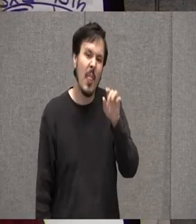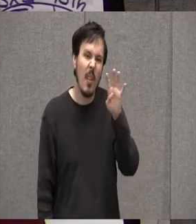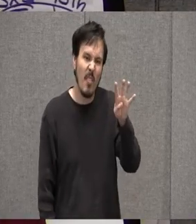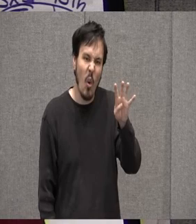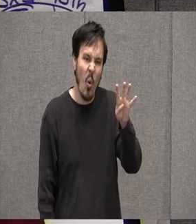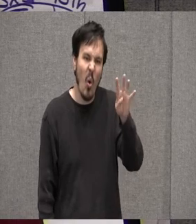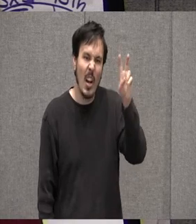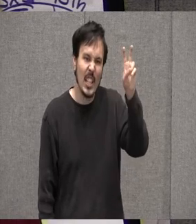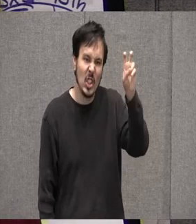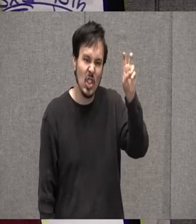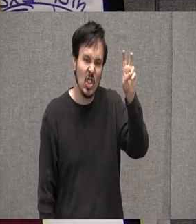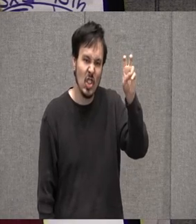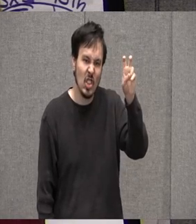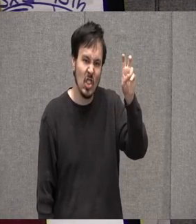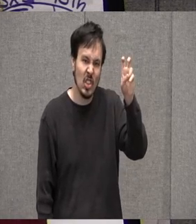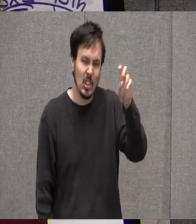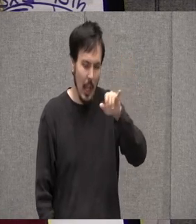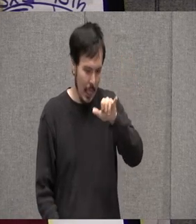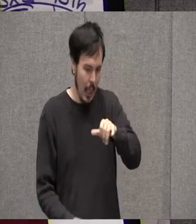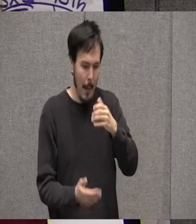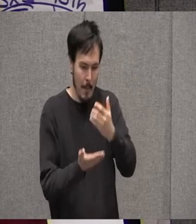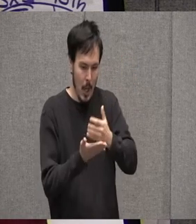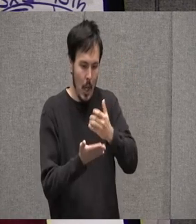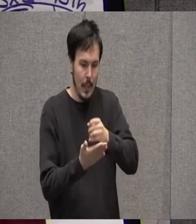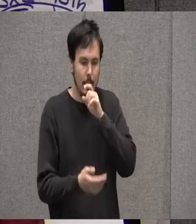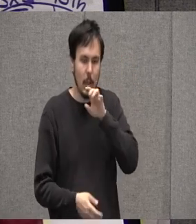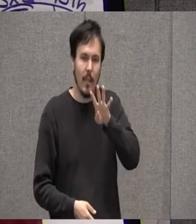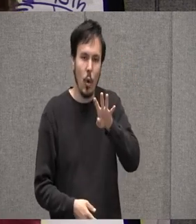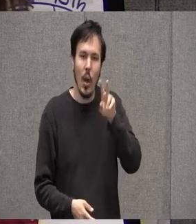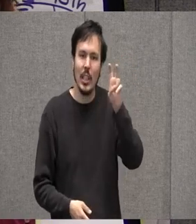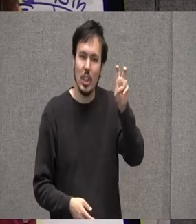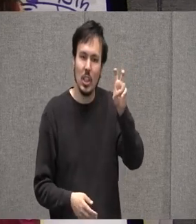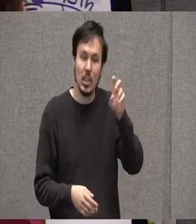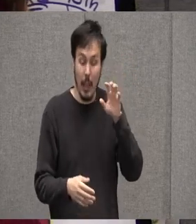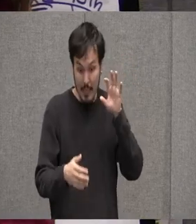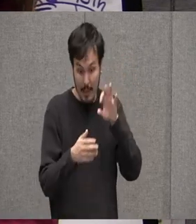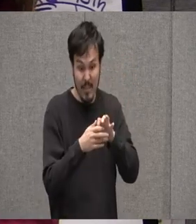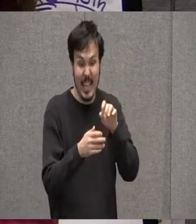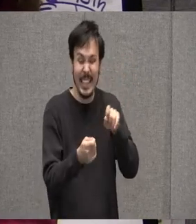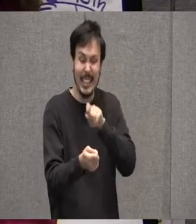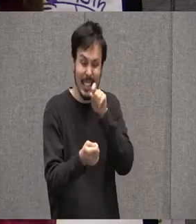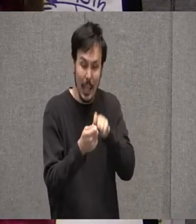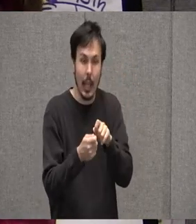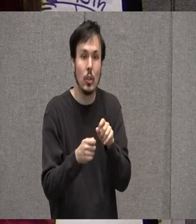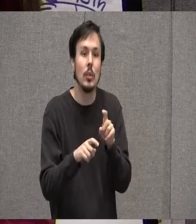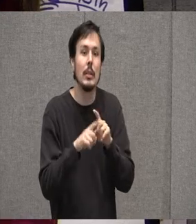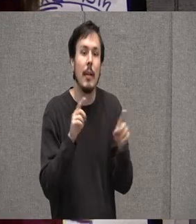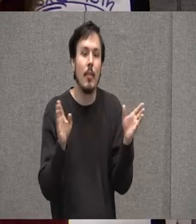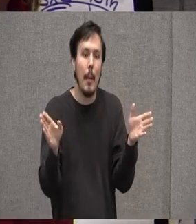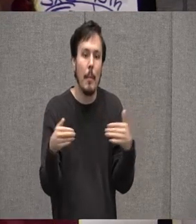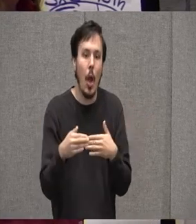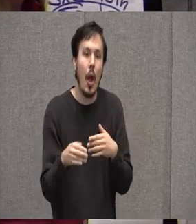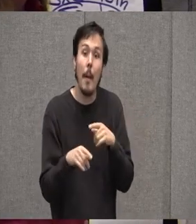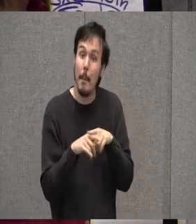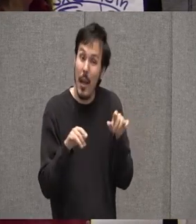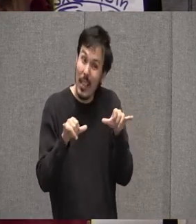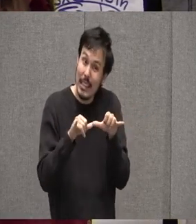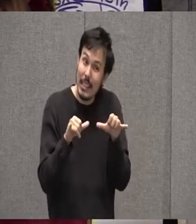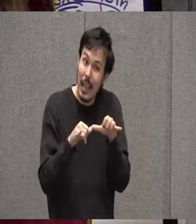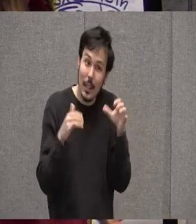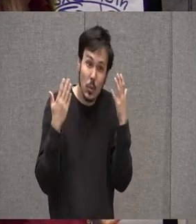in diameter. They can fit exactly into a different box. We just don't know the size of that